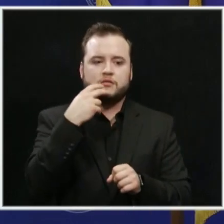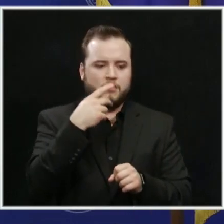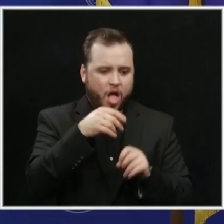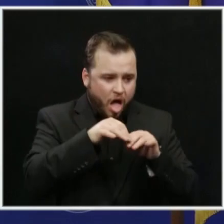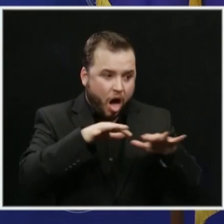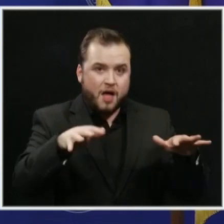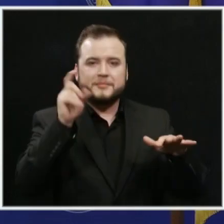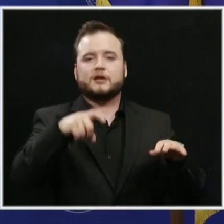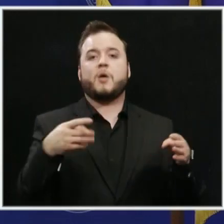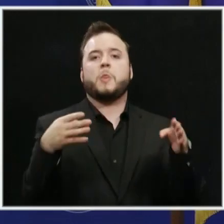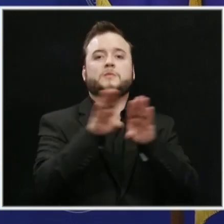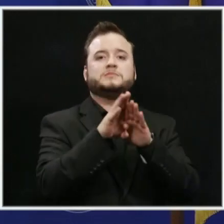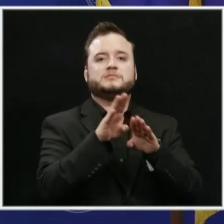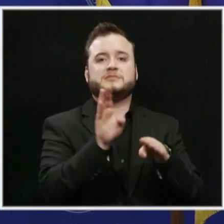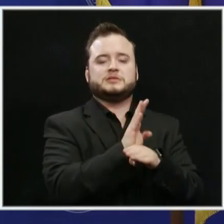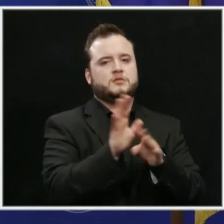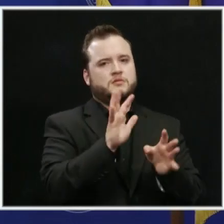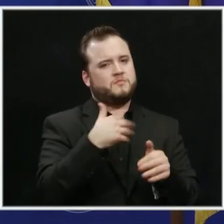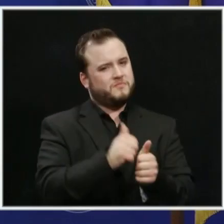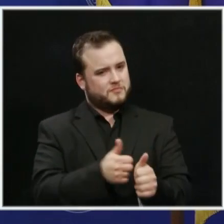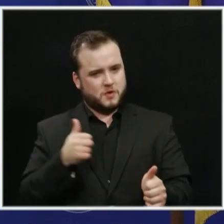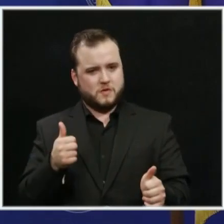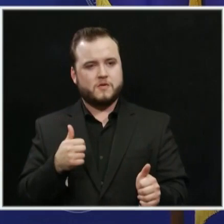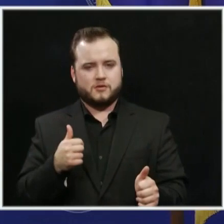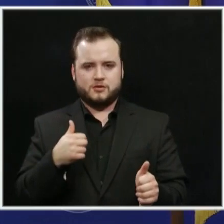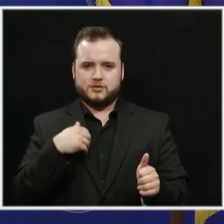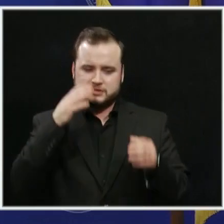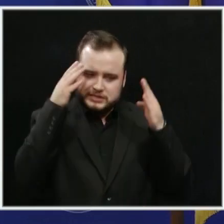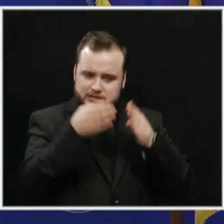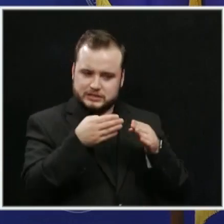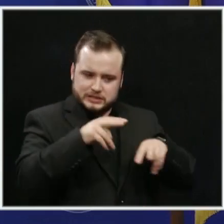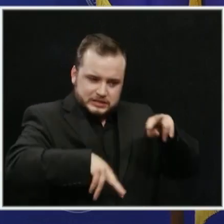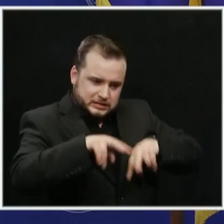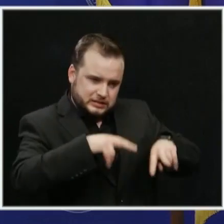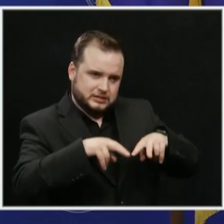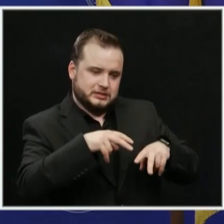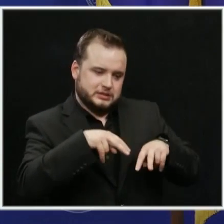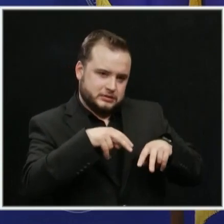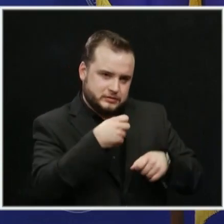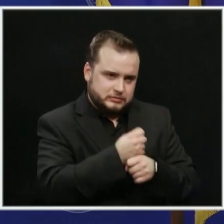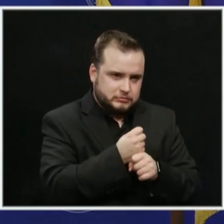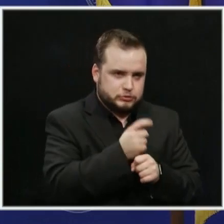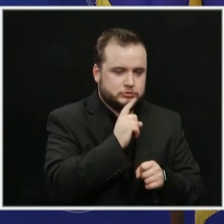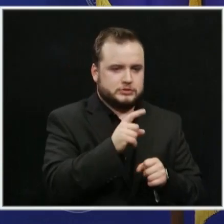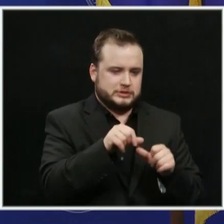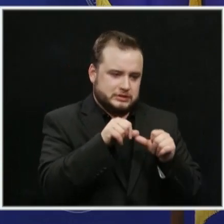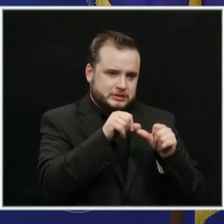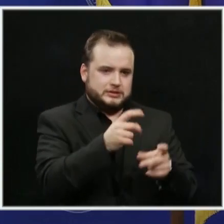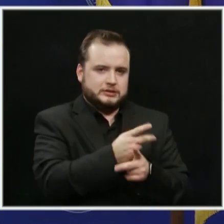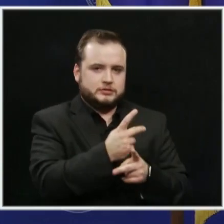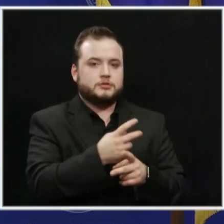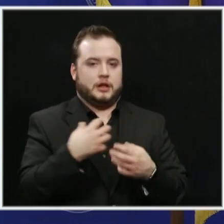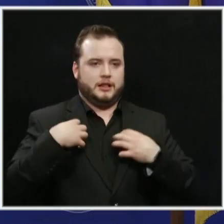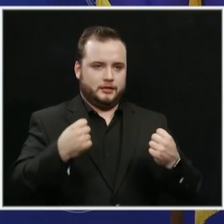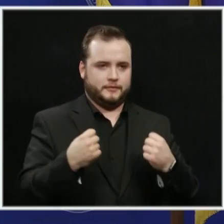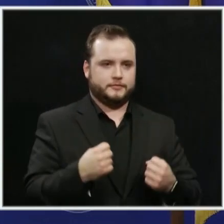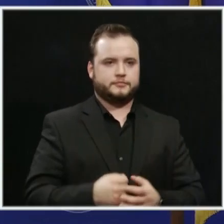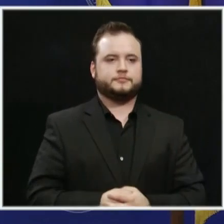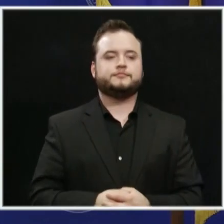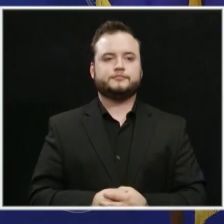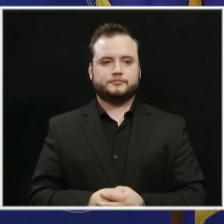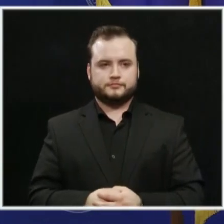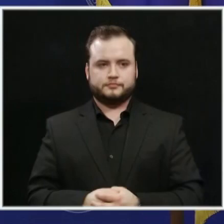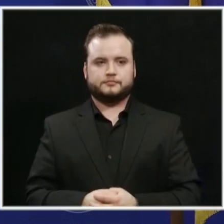these things, the more effectively we can mount a public health response to this, the more we hope that we can serve both aims of keeping the